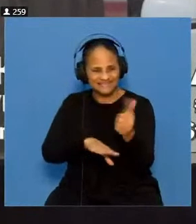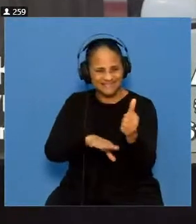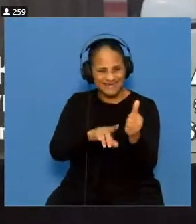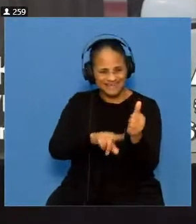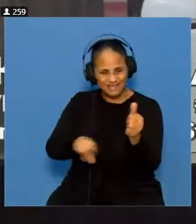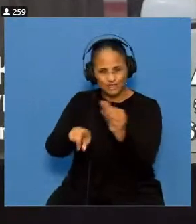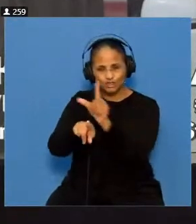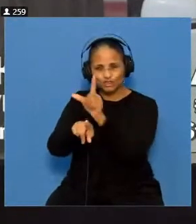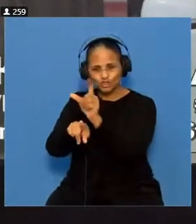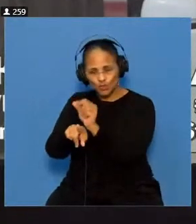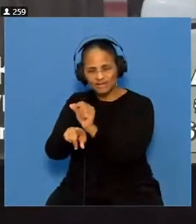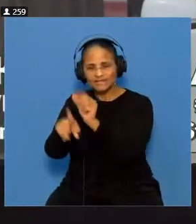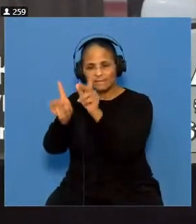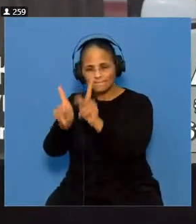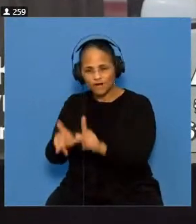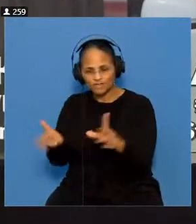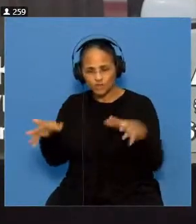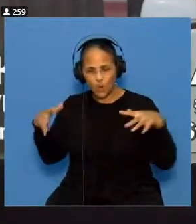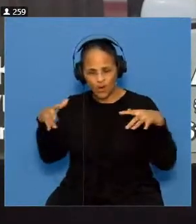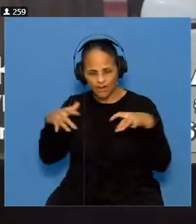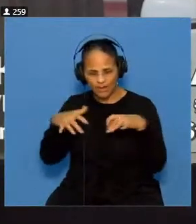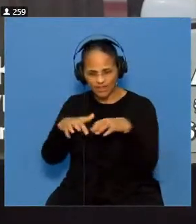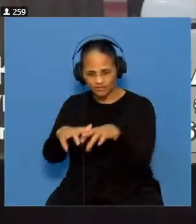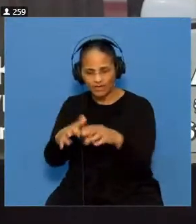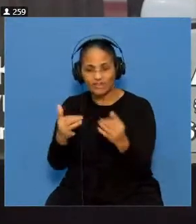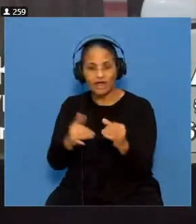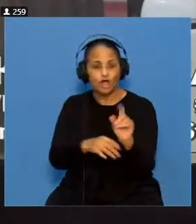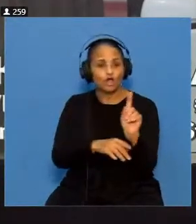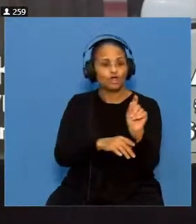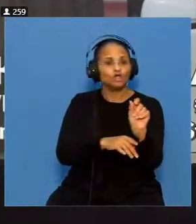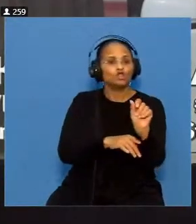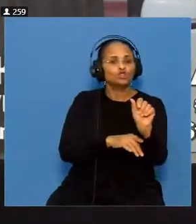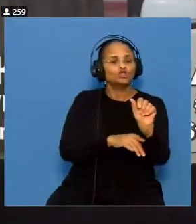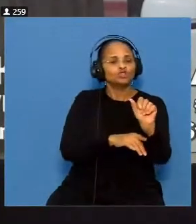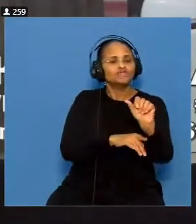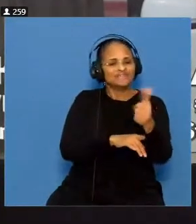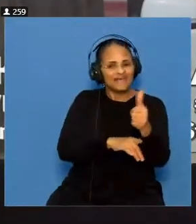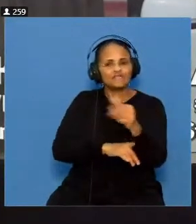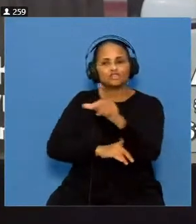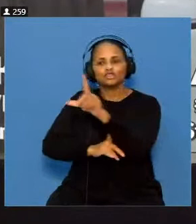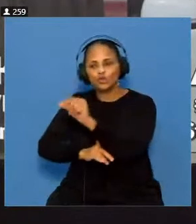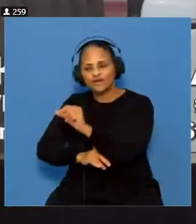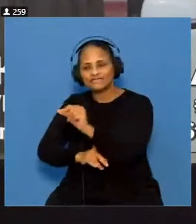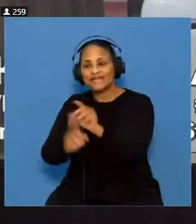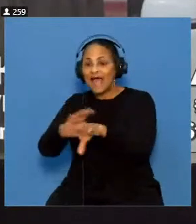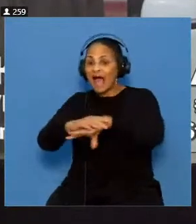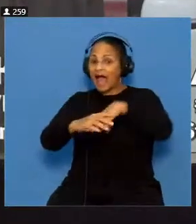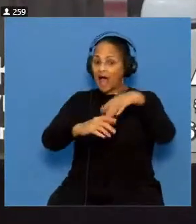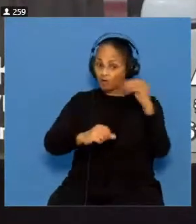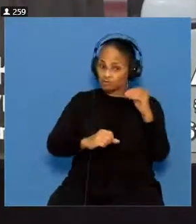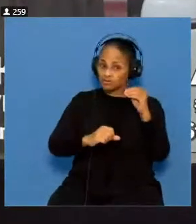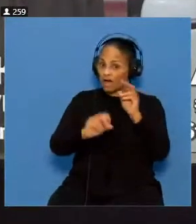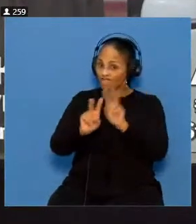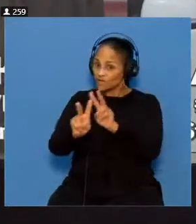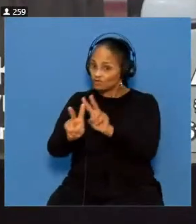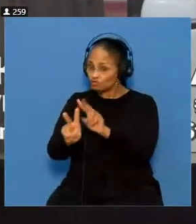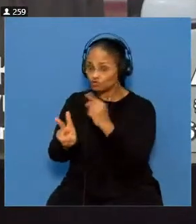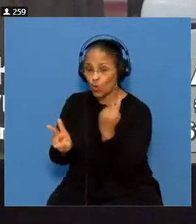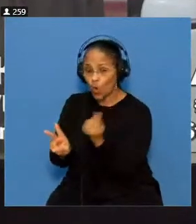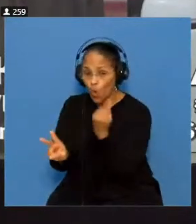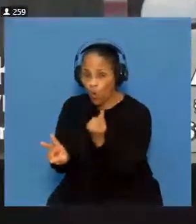now, can you just clarify that one more time? It's 10 to 20 at funerals. Funerals Outdoors. only. Outdoor funerals only. That's Okay. just for